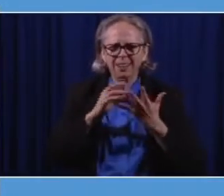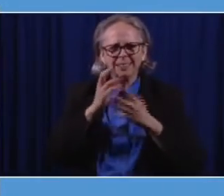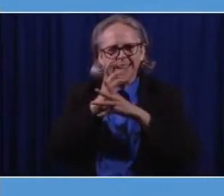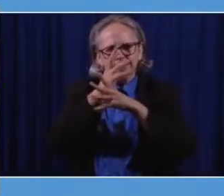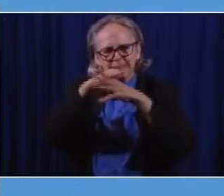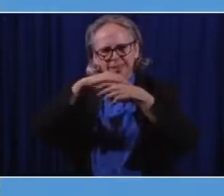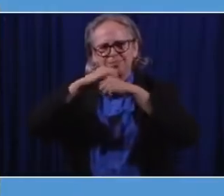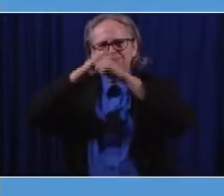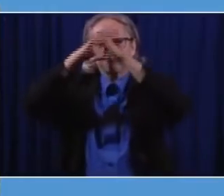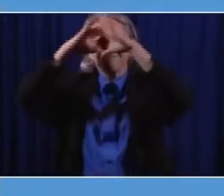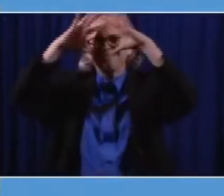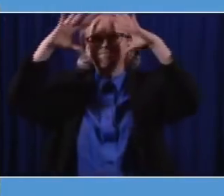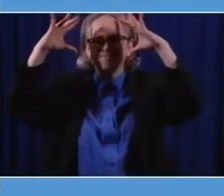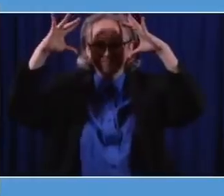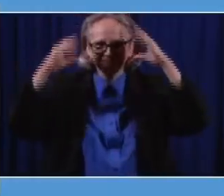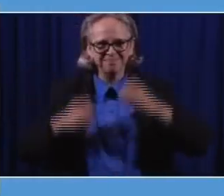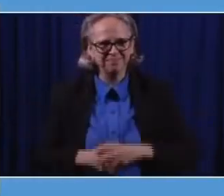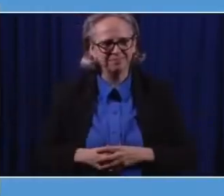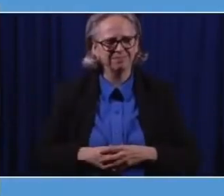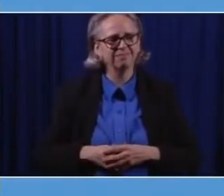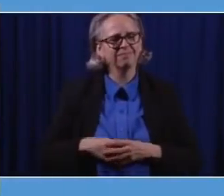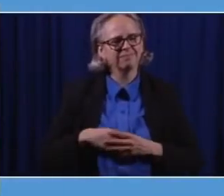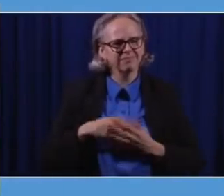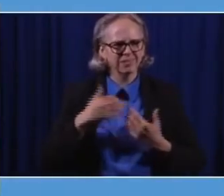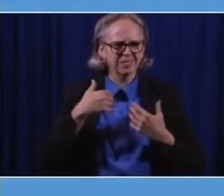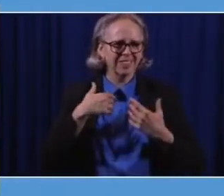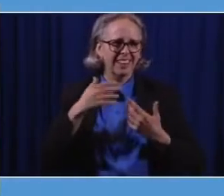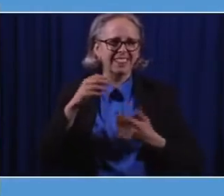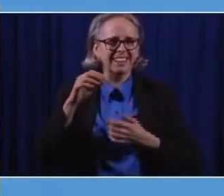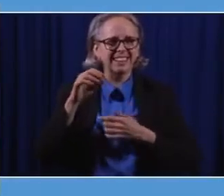Also, I really like the snuggles that come along with story time.